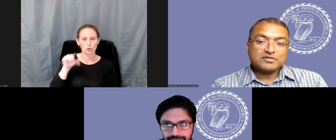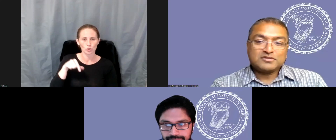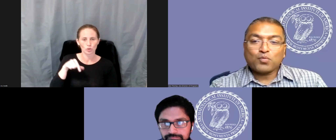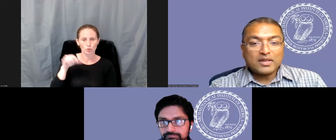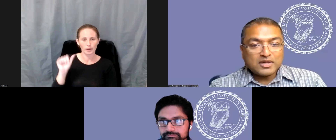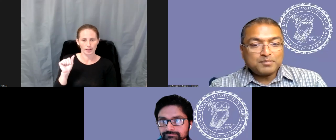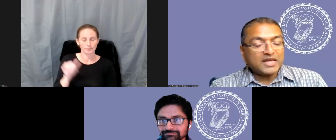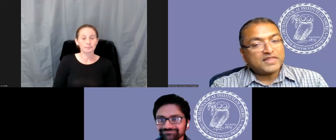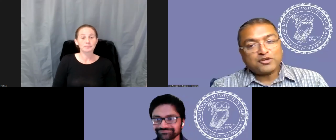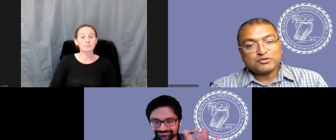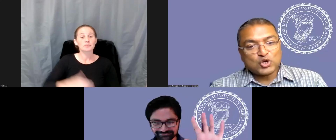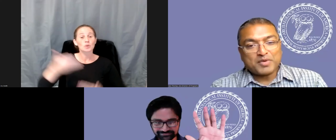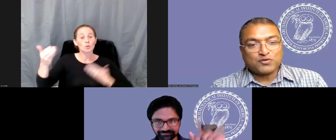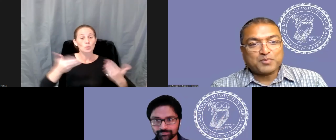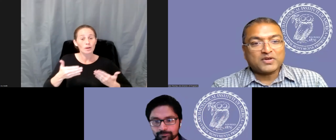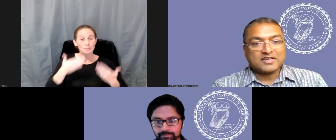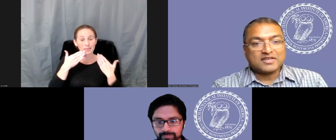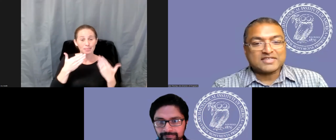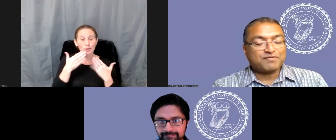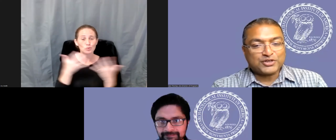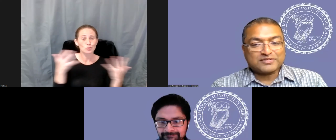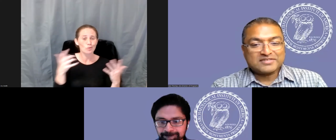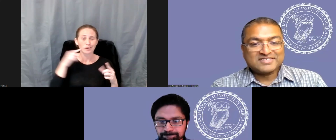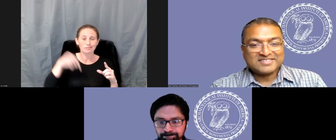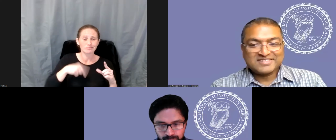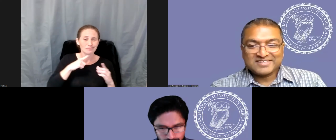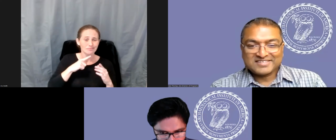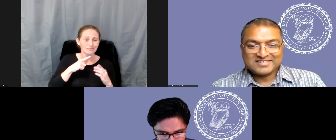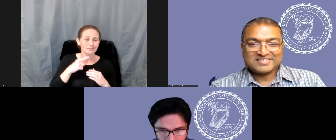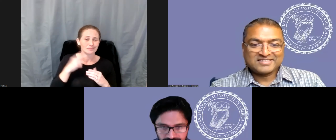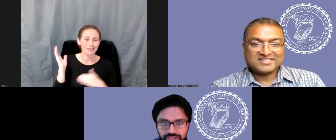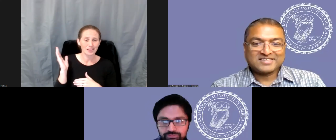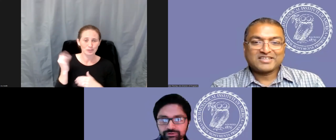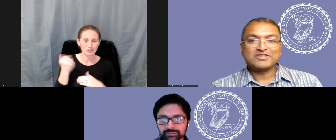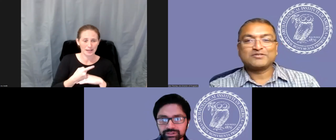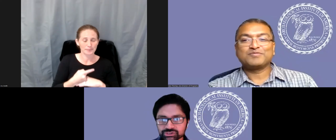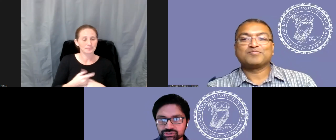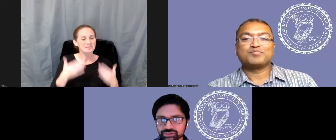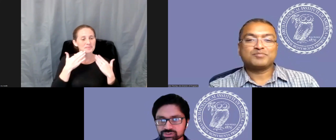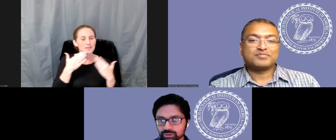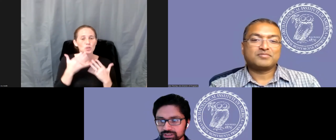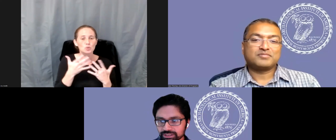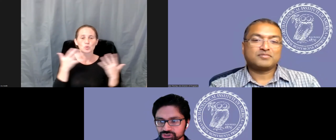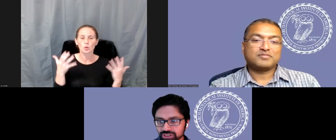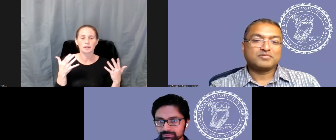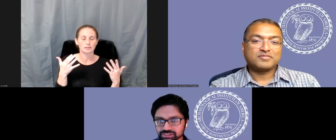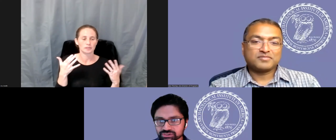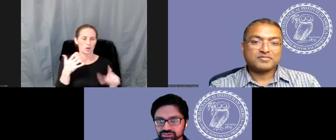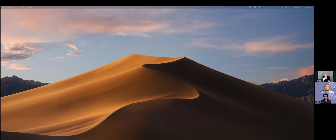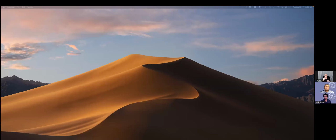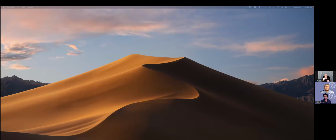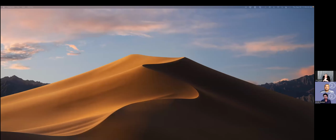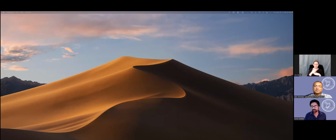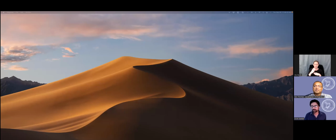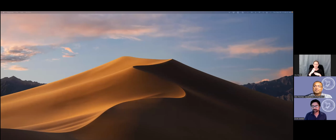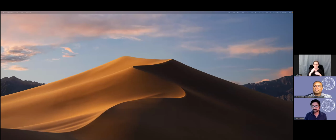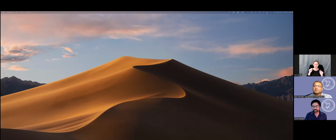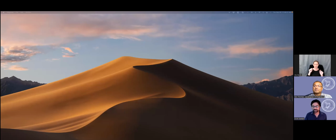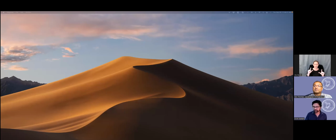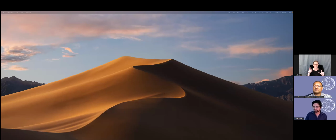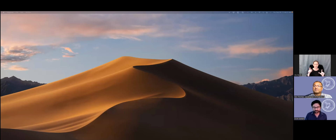Krish, welcome and thank you so much for being with us this afternoon. Thank you very much and just while I share my screen, I